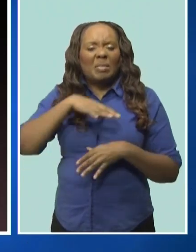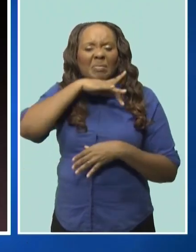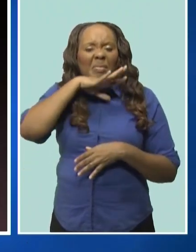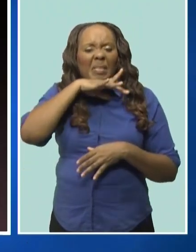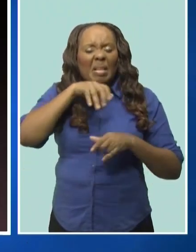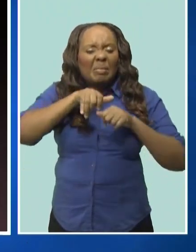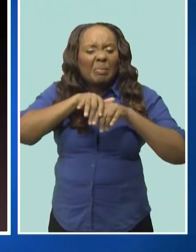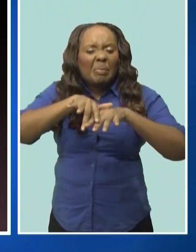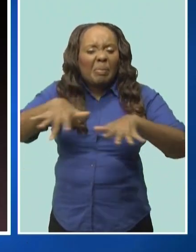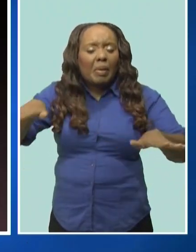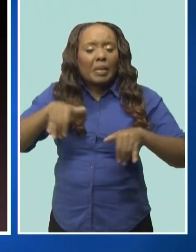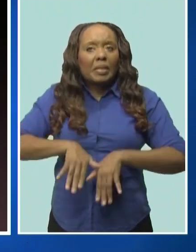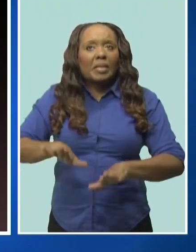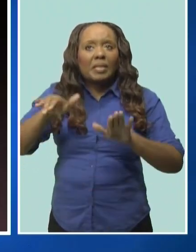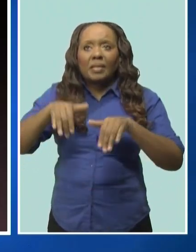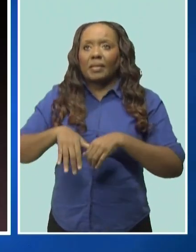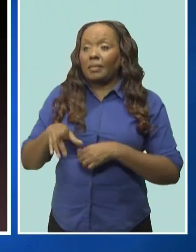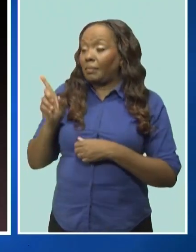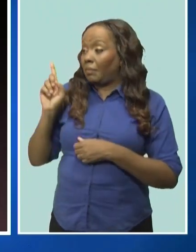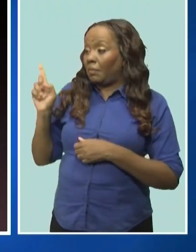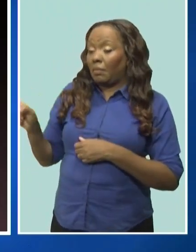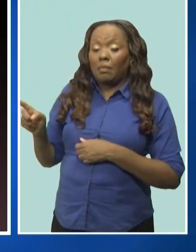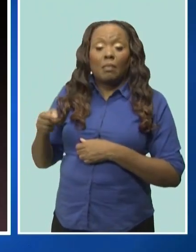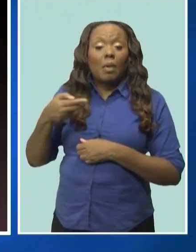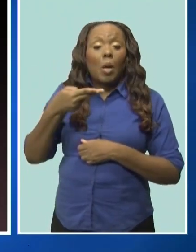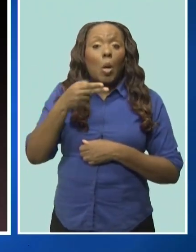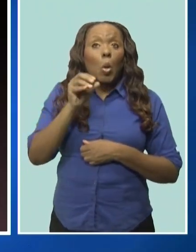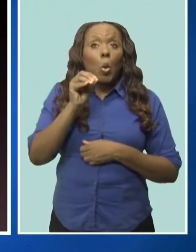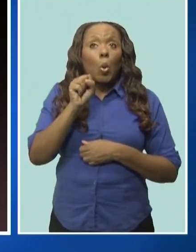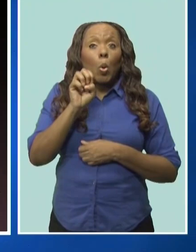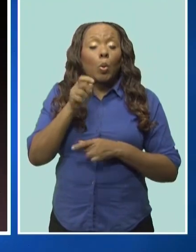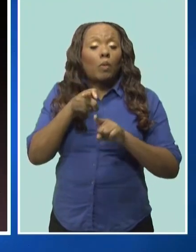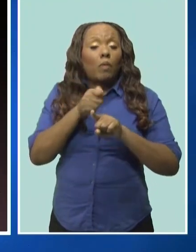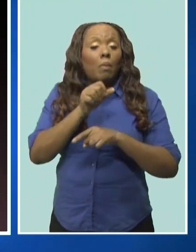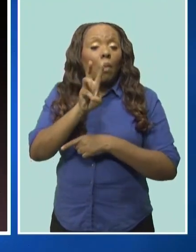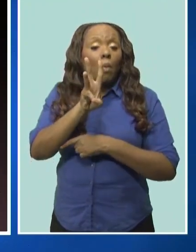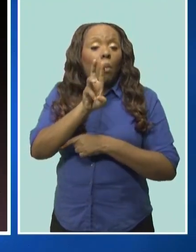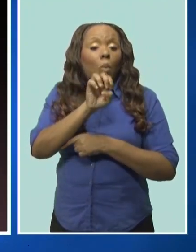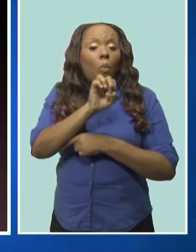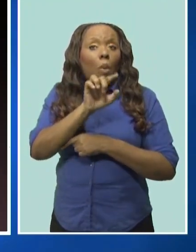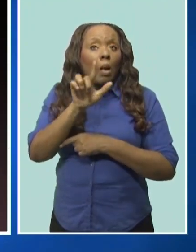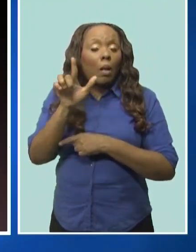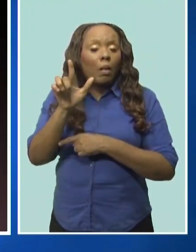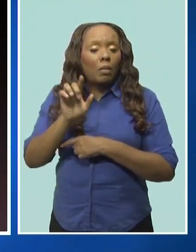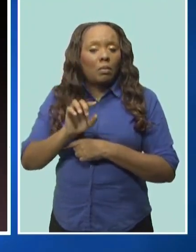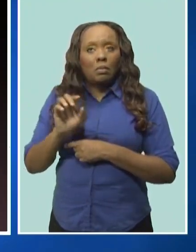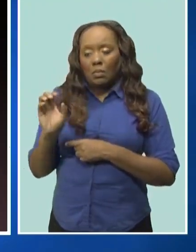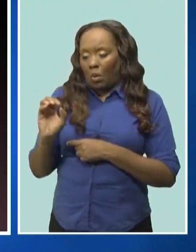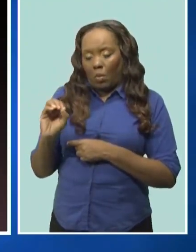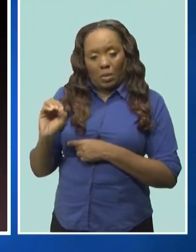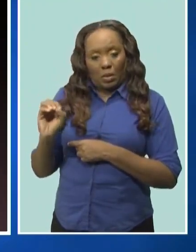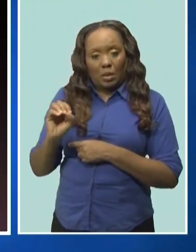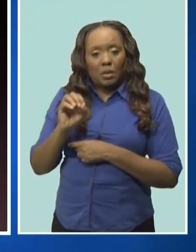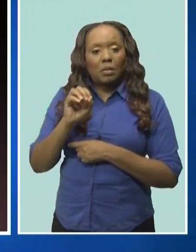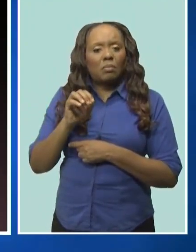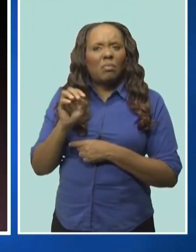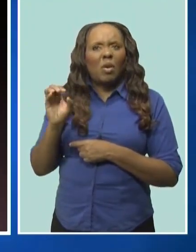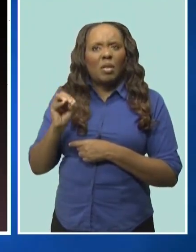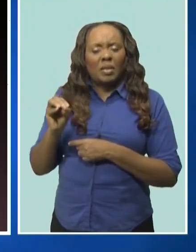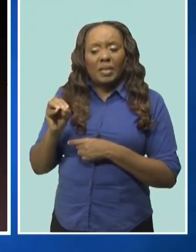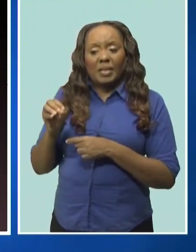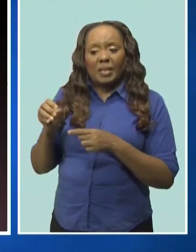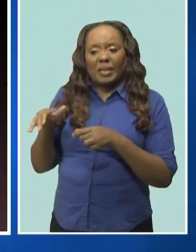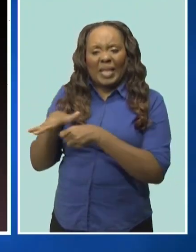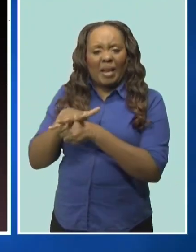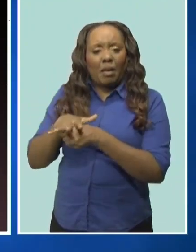media, a hose can be seen transferring liquid from a well in the Oystins Bay Garden area into the ocean. In response,